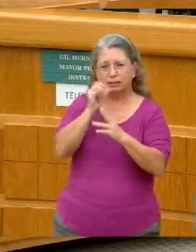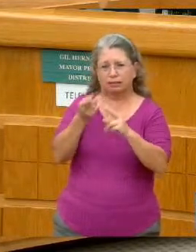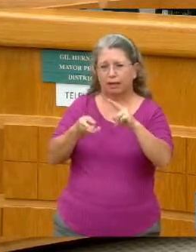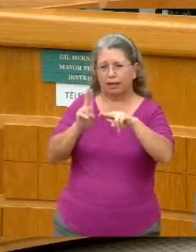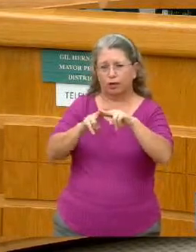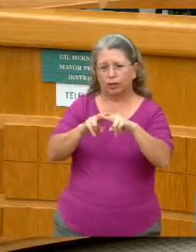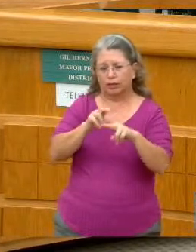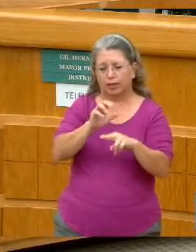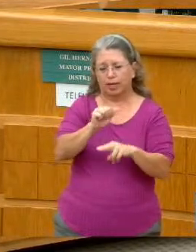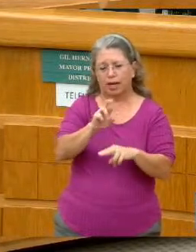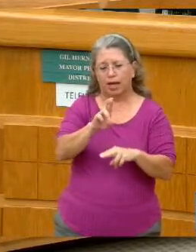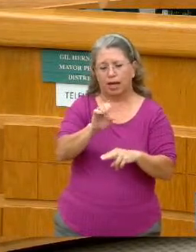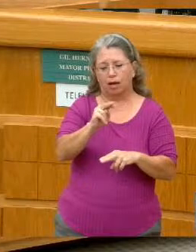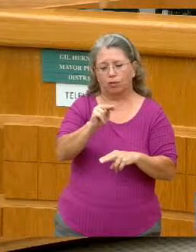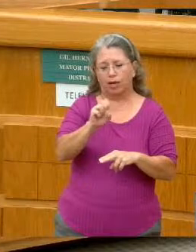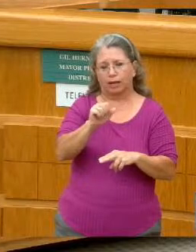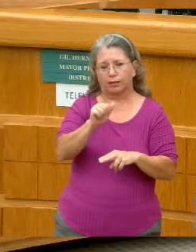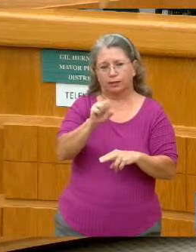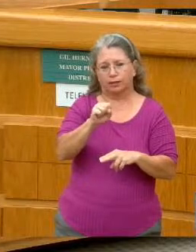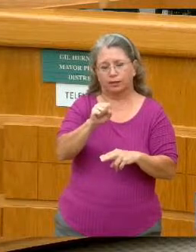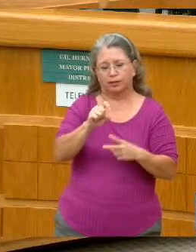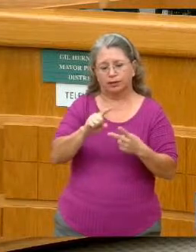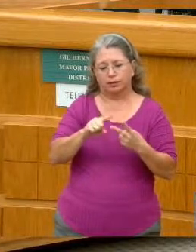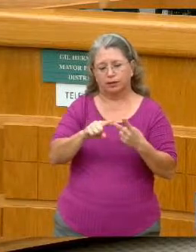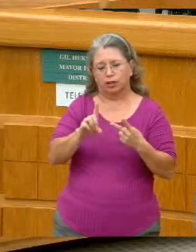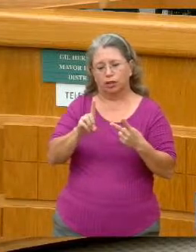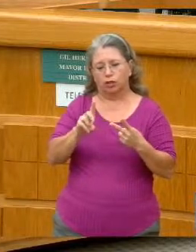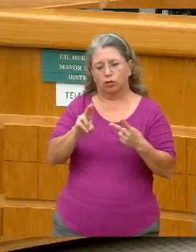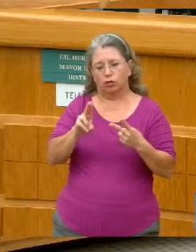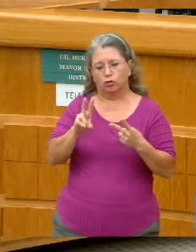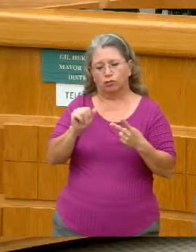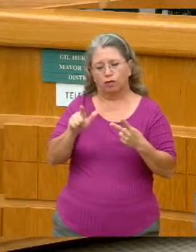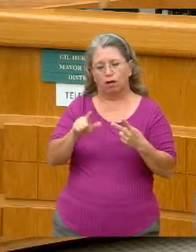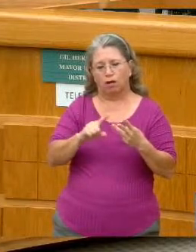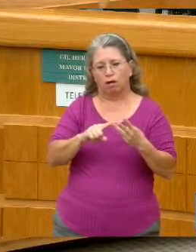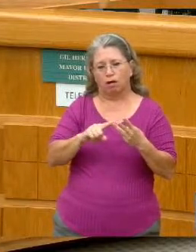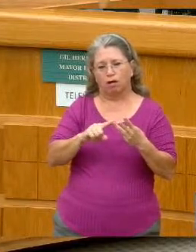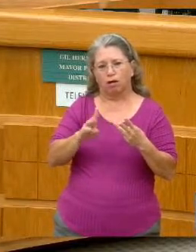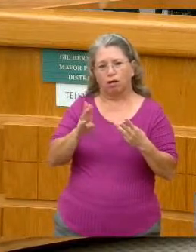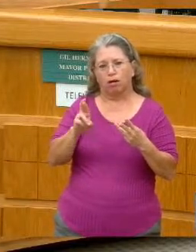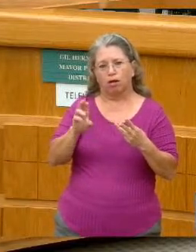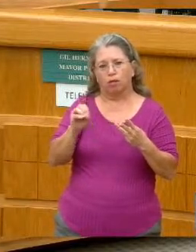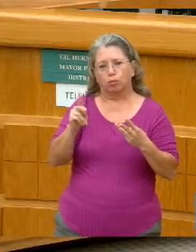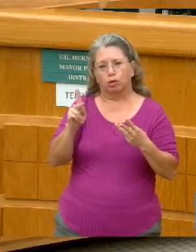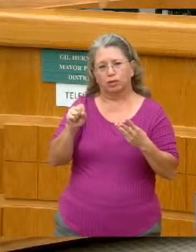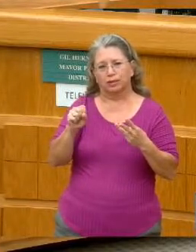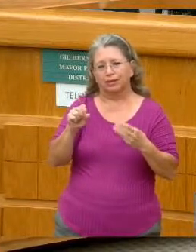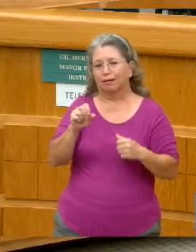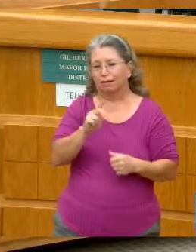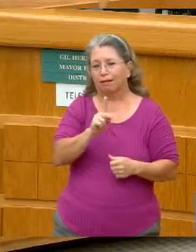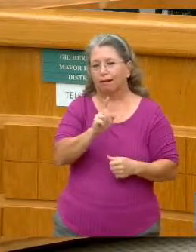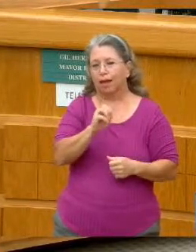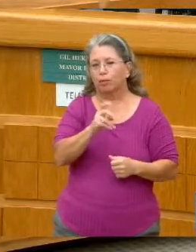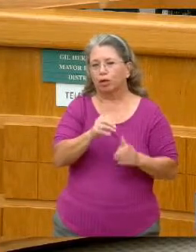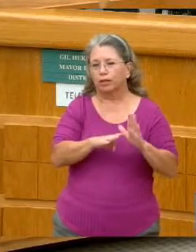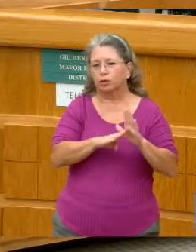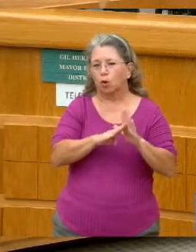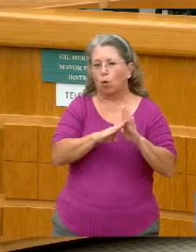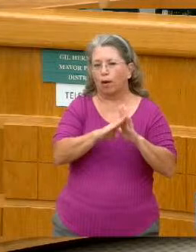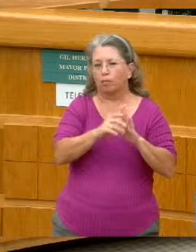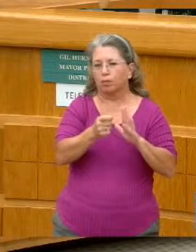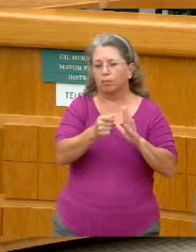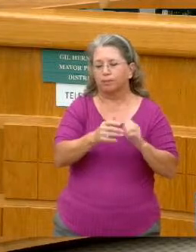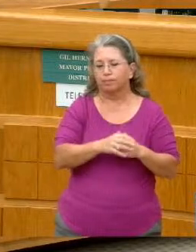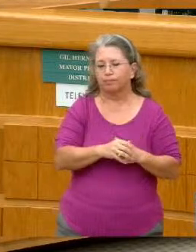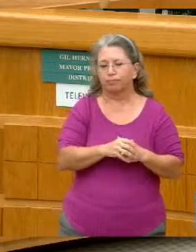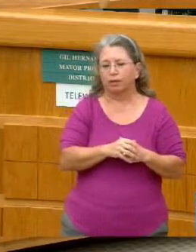Aransas, Duval, and Brooks. Yeah, even Clayburgh's going up a little bit. So overall, across all of